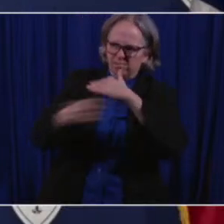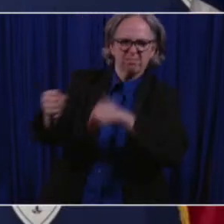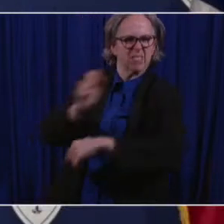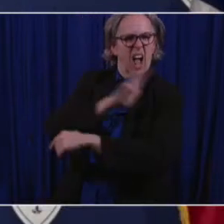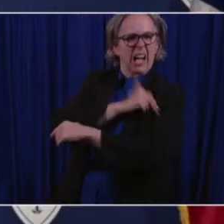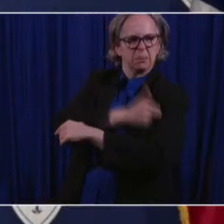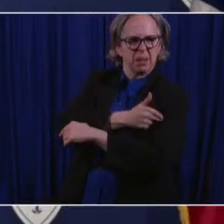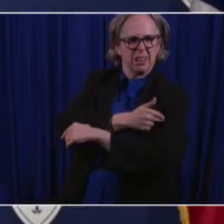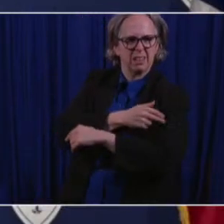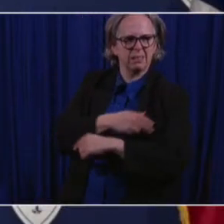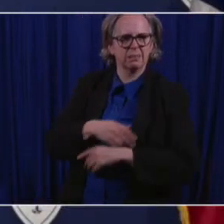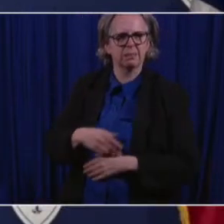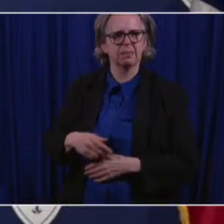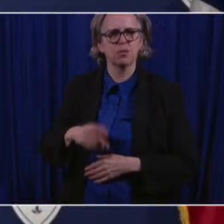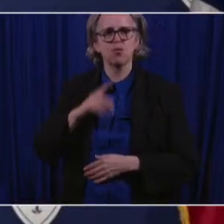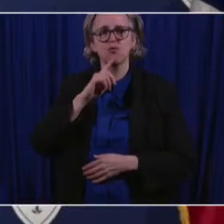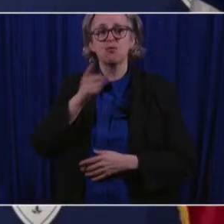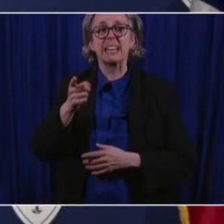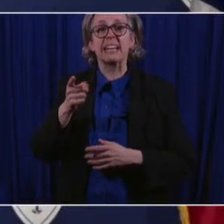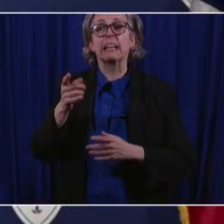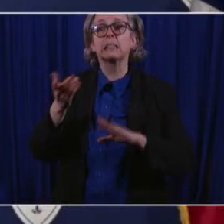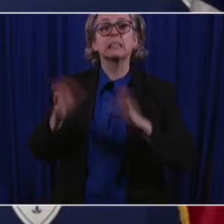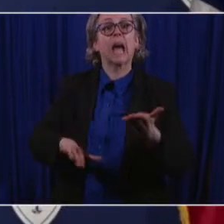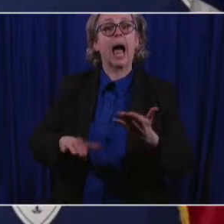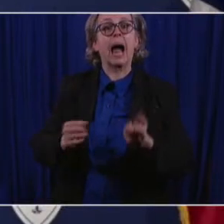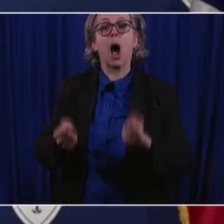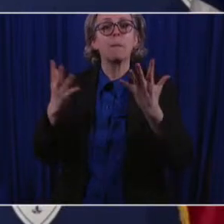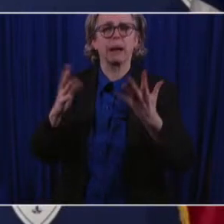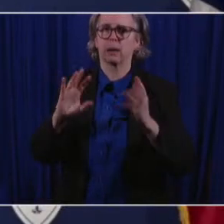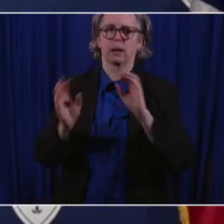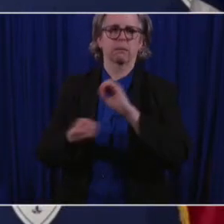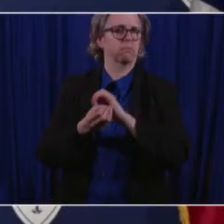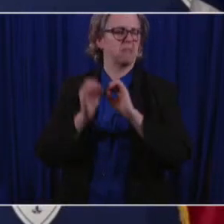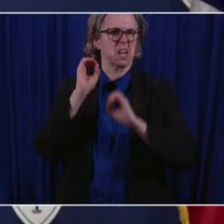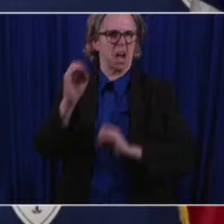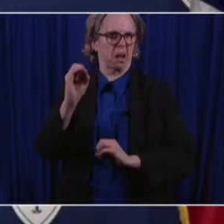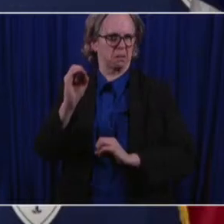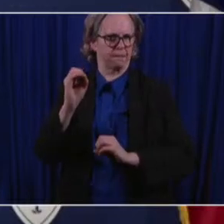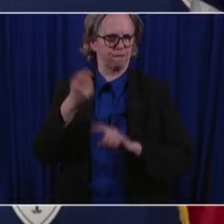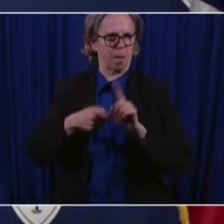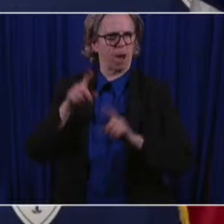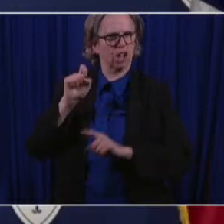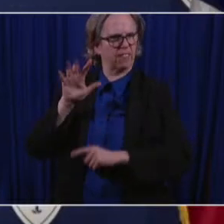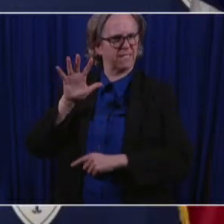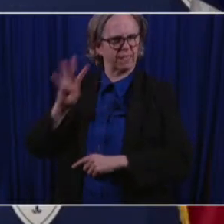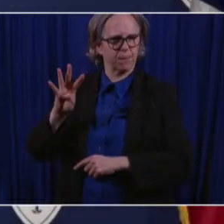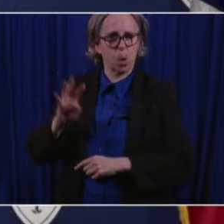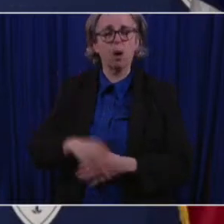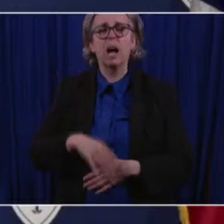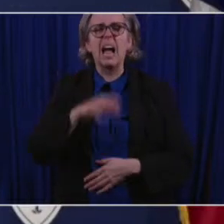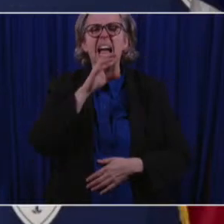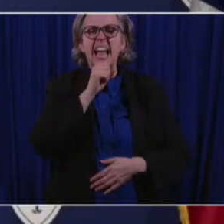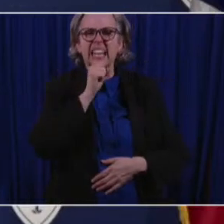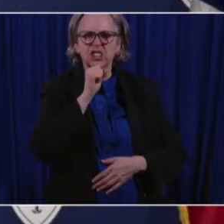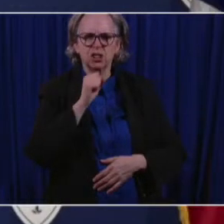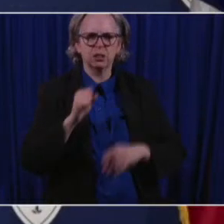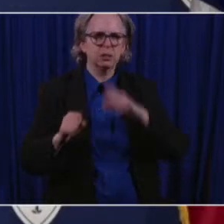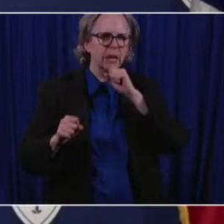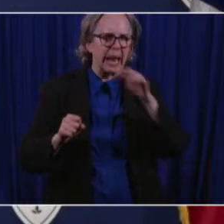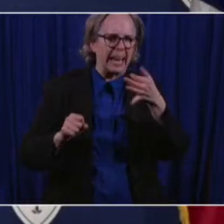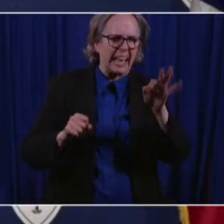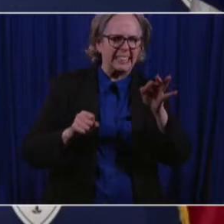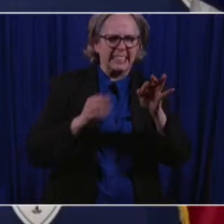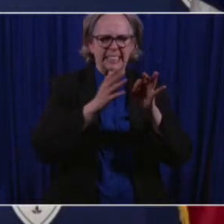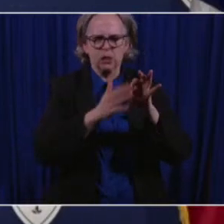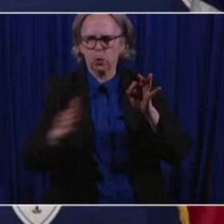deaths. The age range of that group has been from 19 to 98. The median age